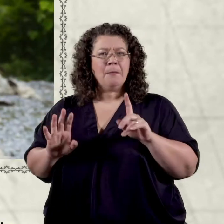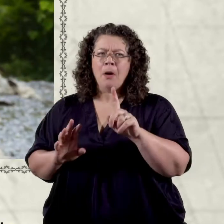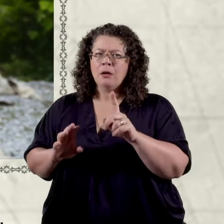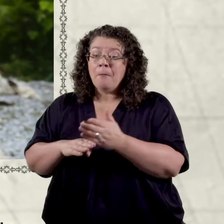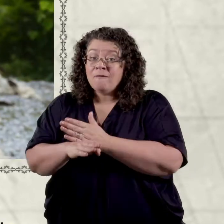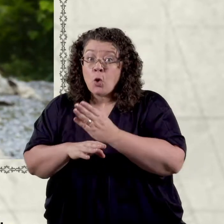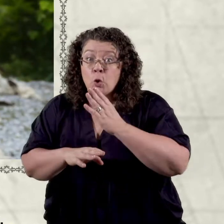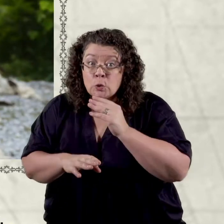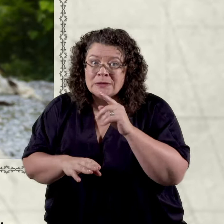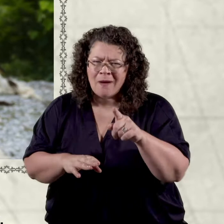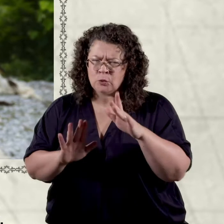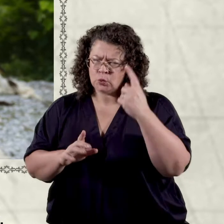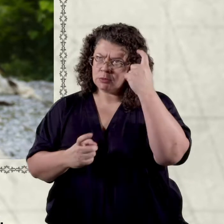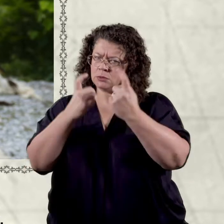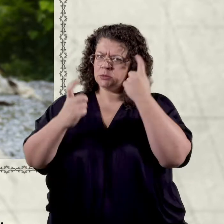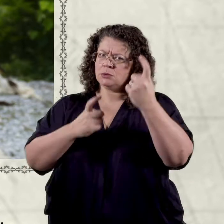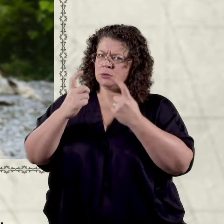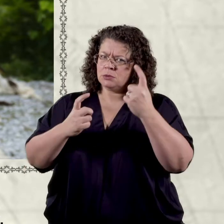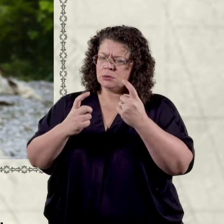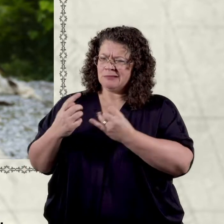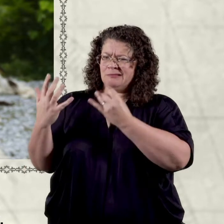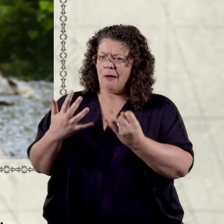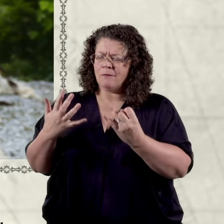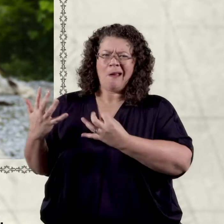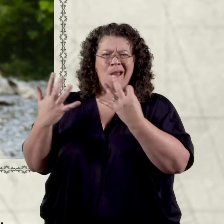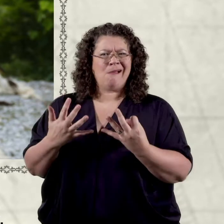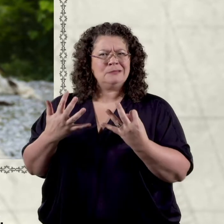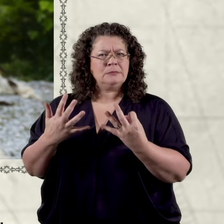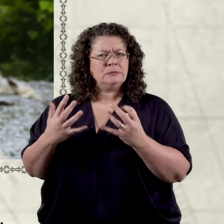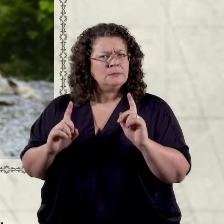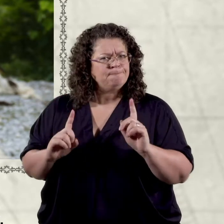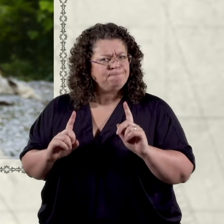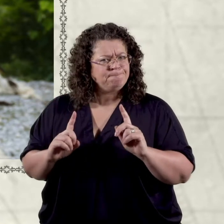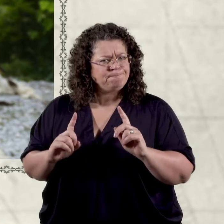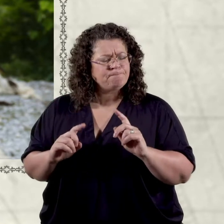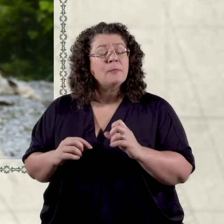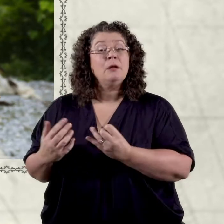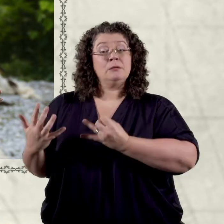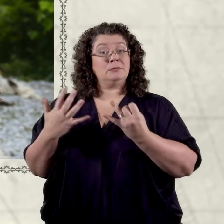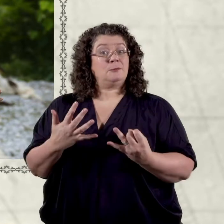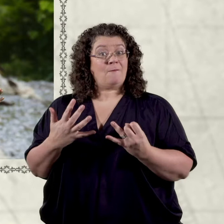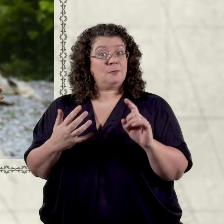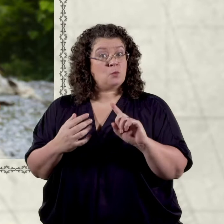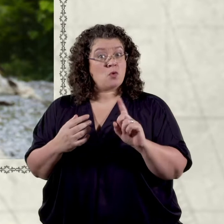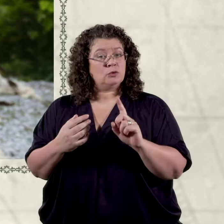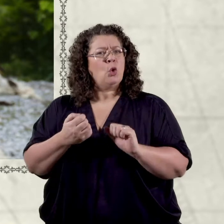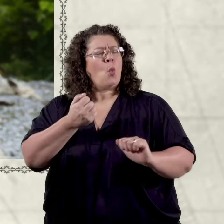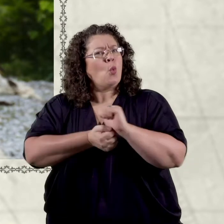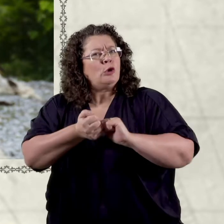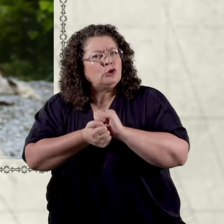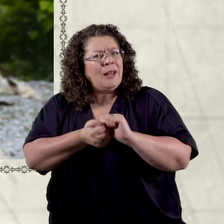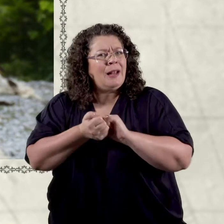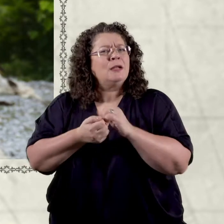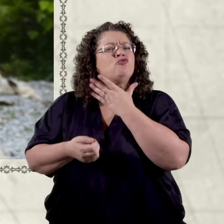But before you can use it, you must complete stages number 7 and 8. Stage number 7,